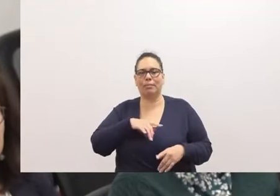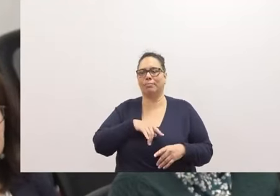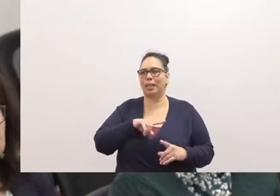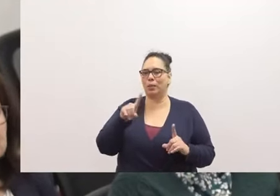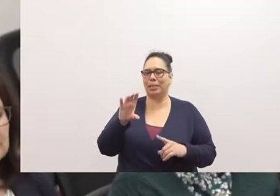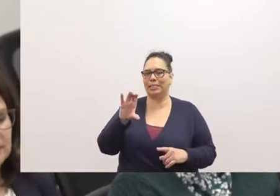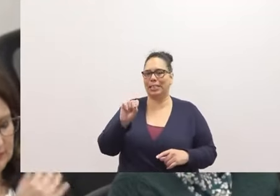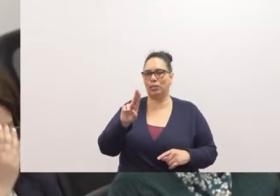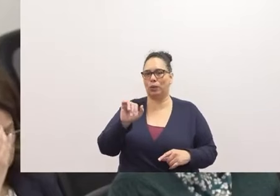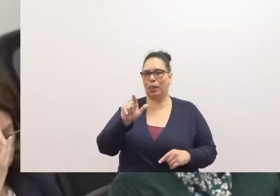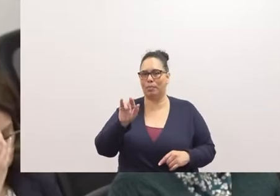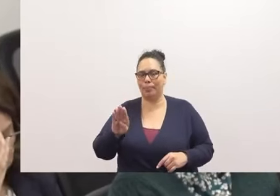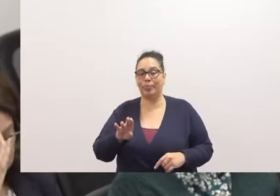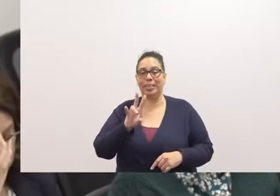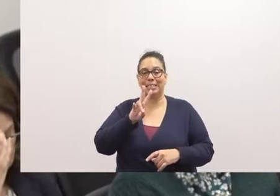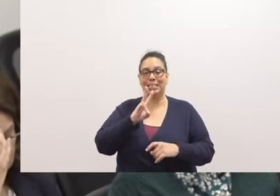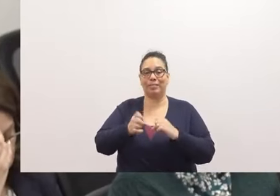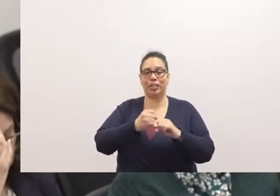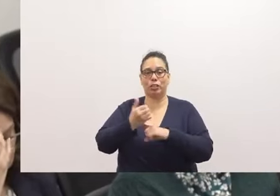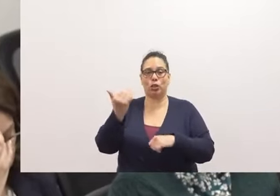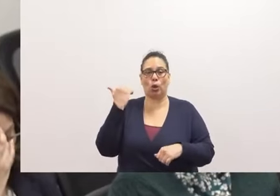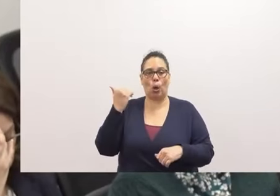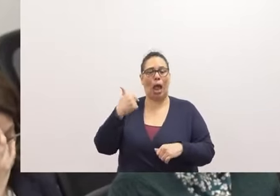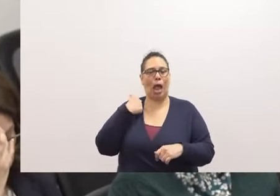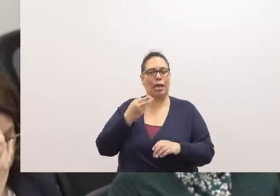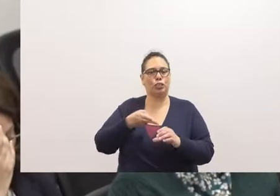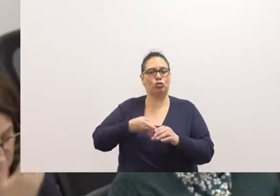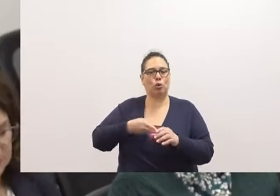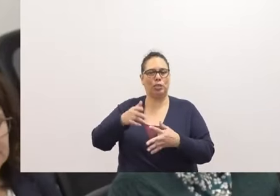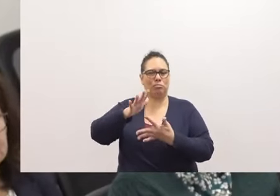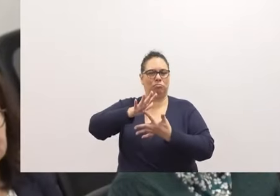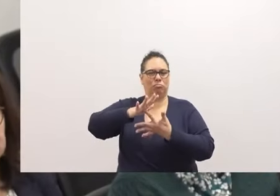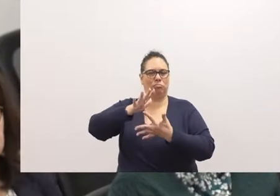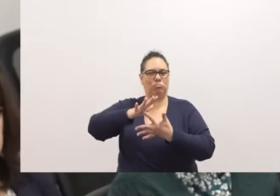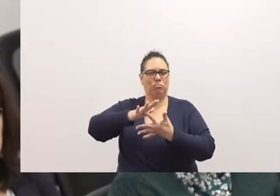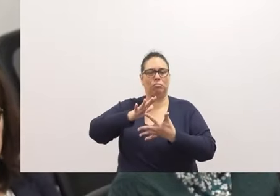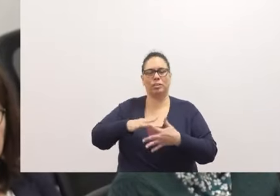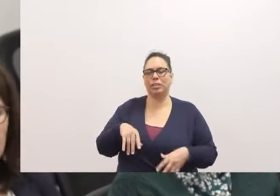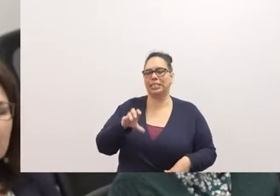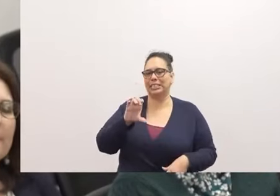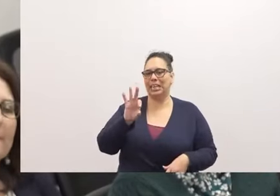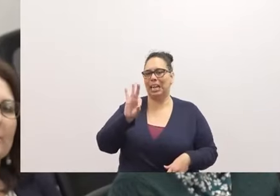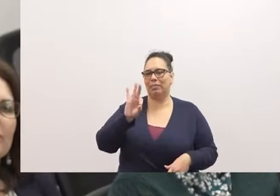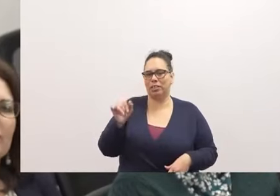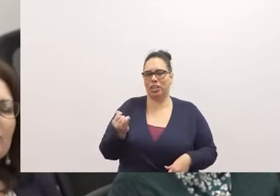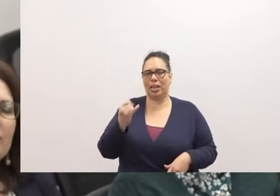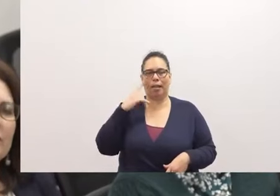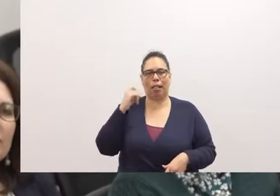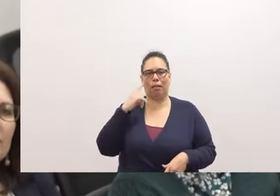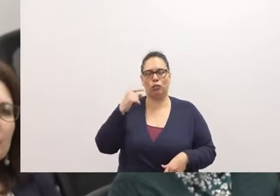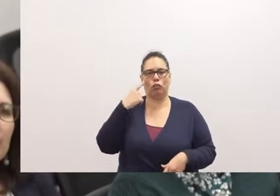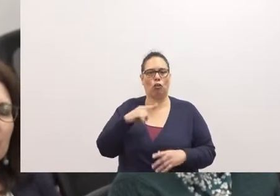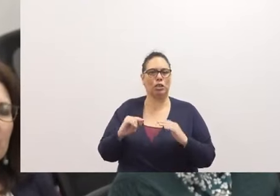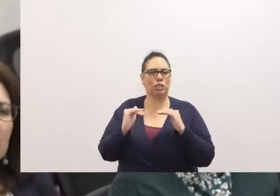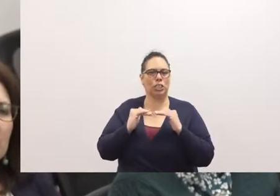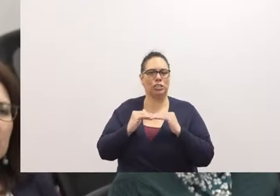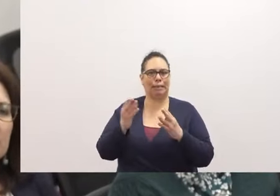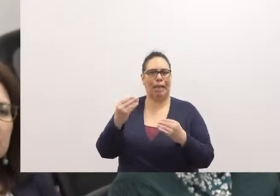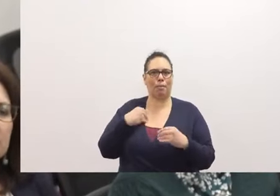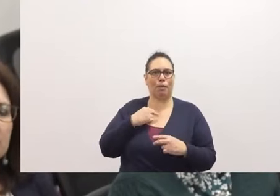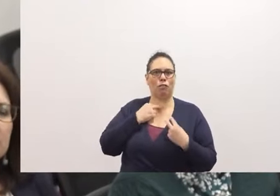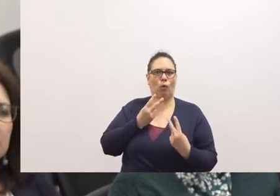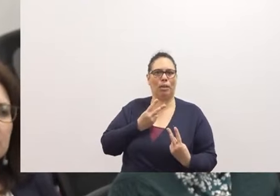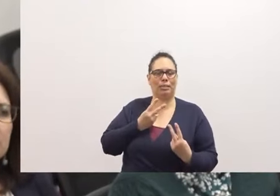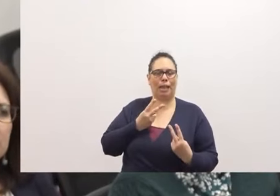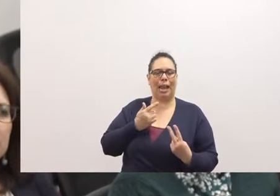And 7 years ago, I joined CFJ as a high school sophomore. And CFJ, Californians for Justice, they gave me a voice and